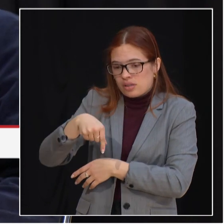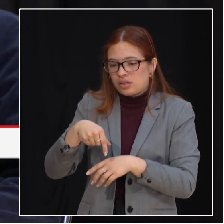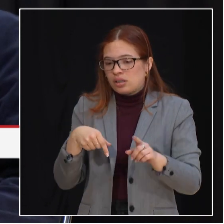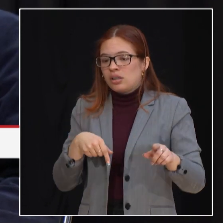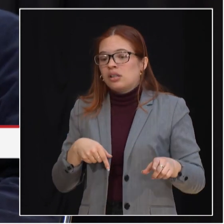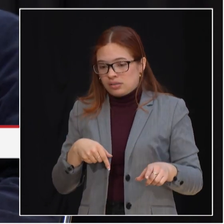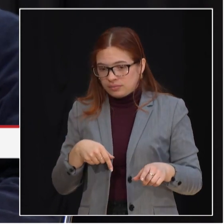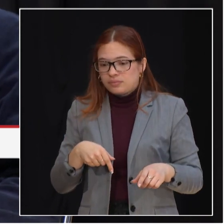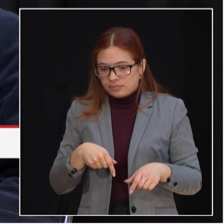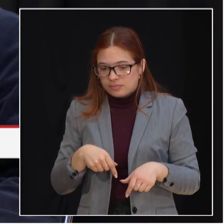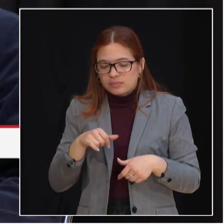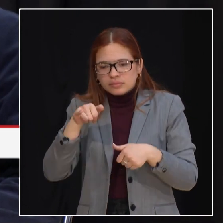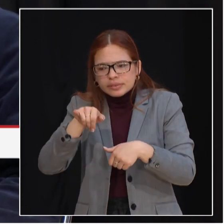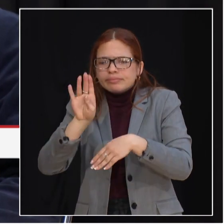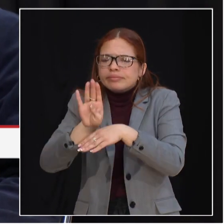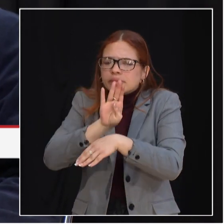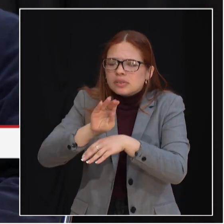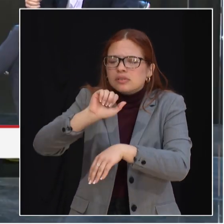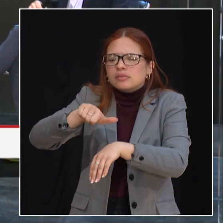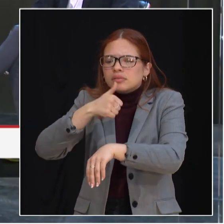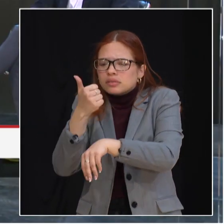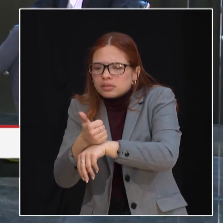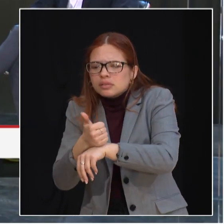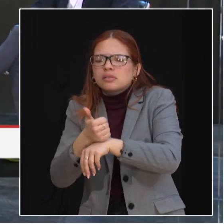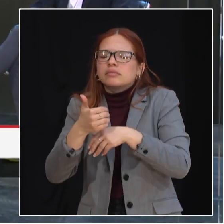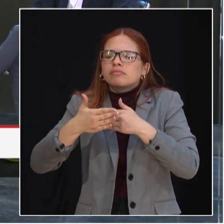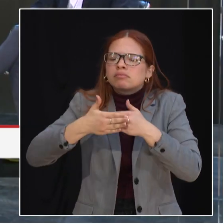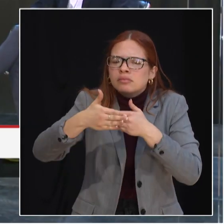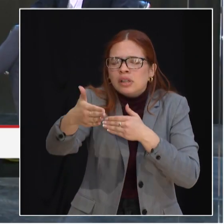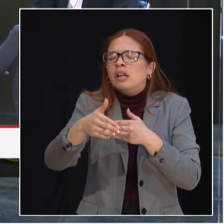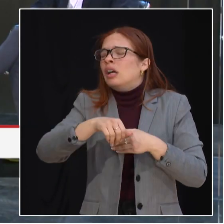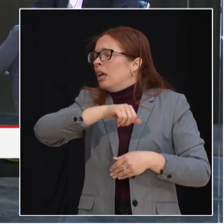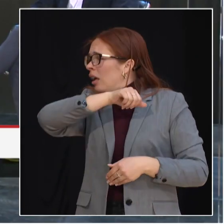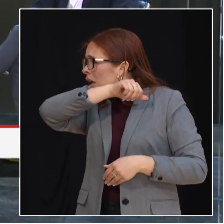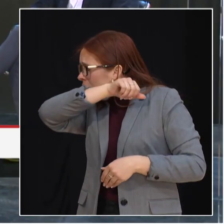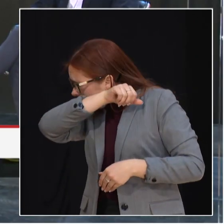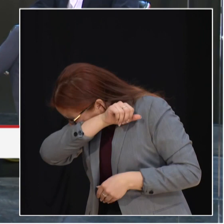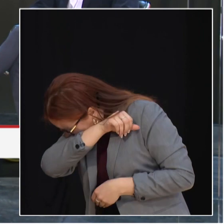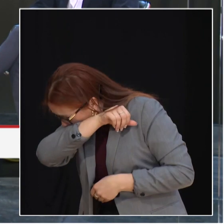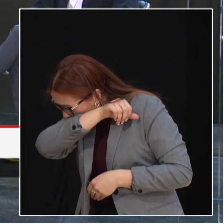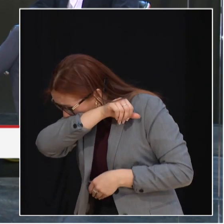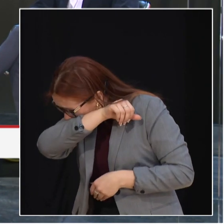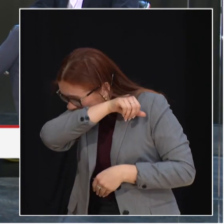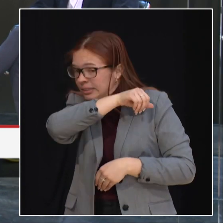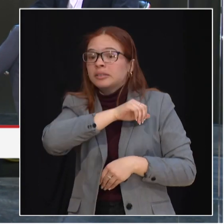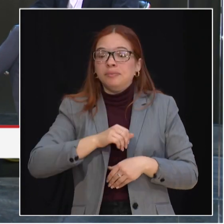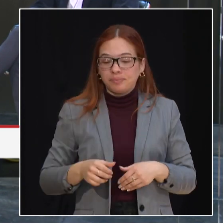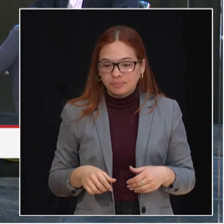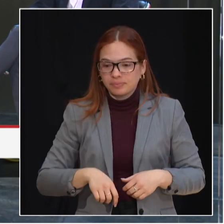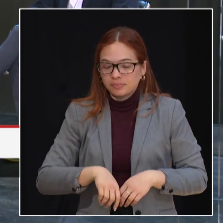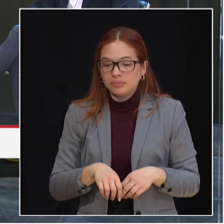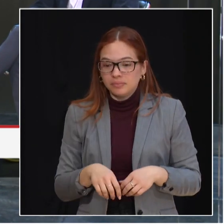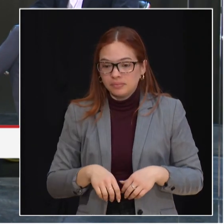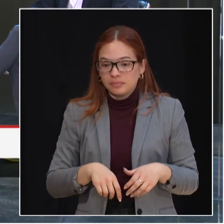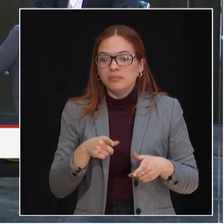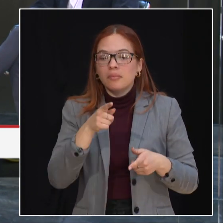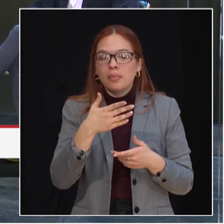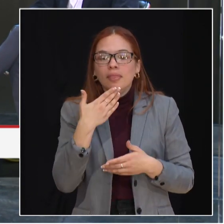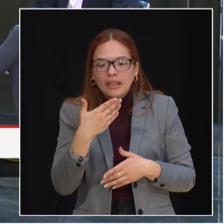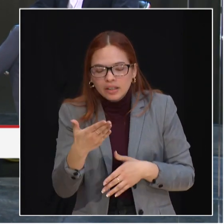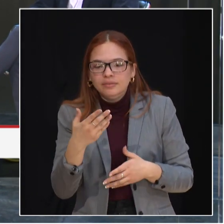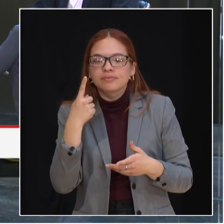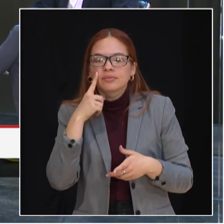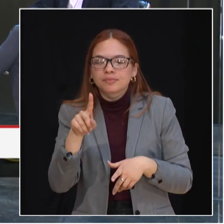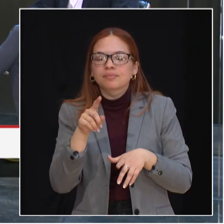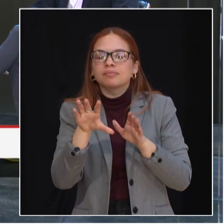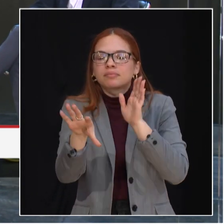future. Thank you guys for being here today. We truly appreciate you taking time out of your very aggressive schedules. Can you please